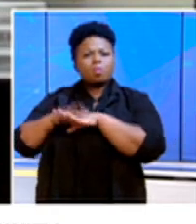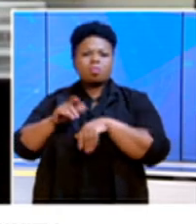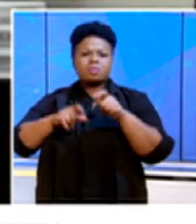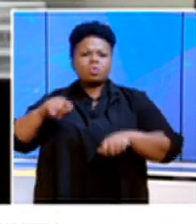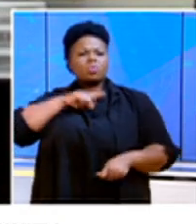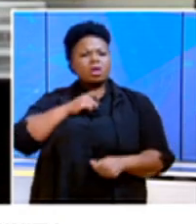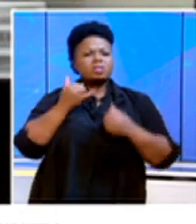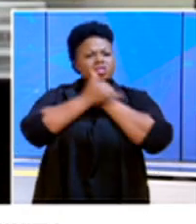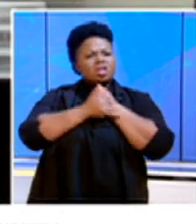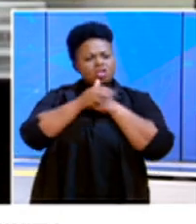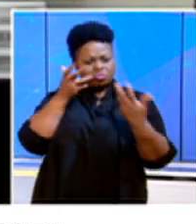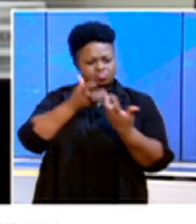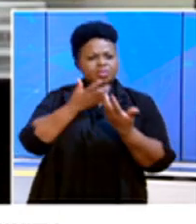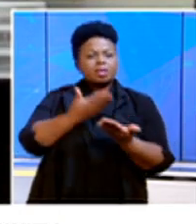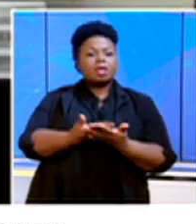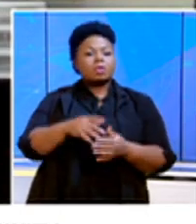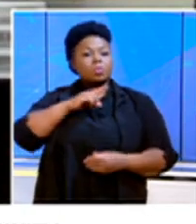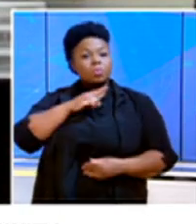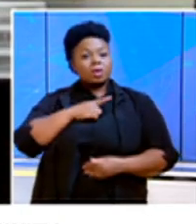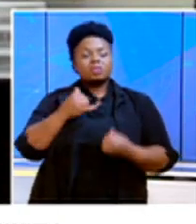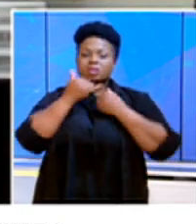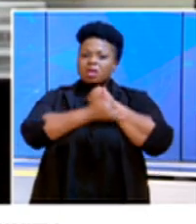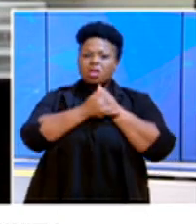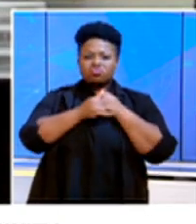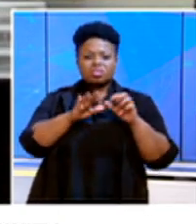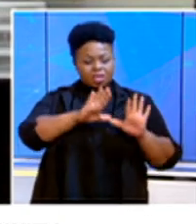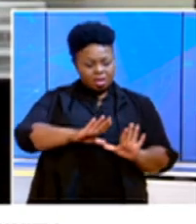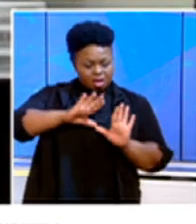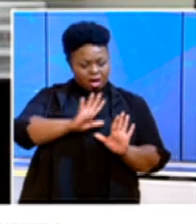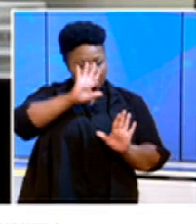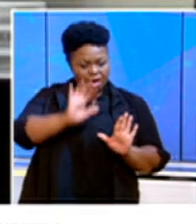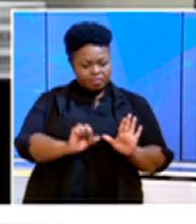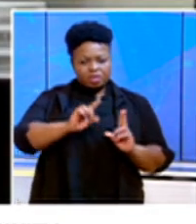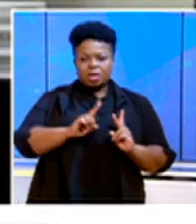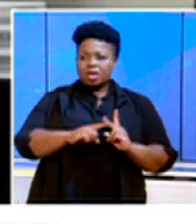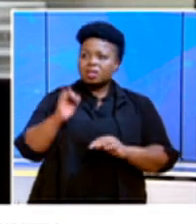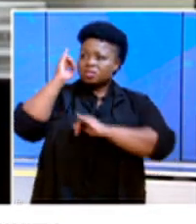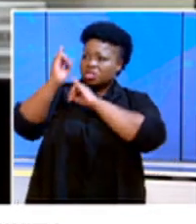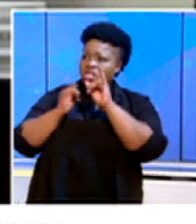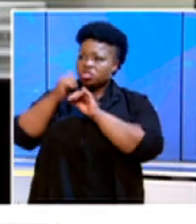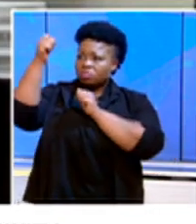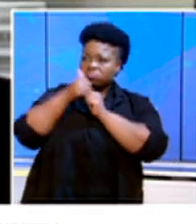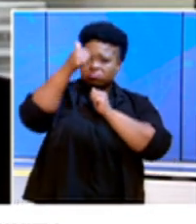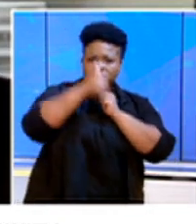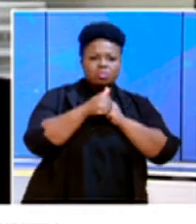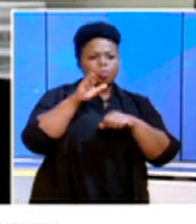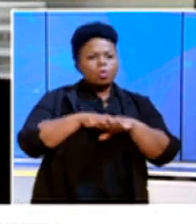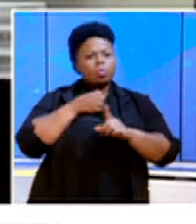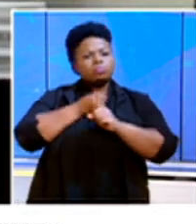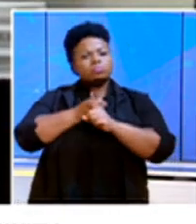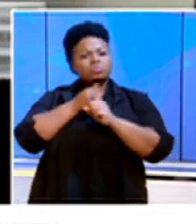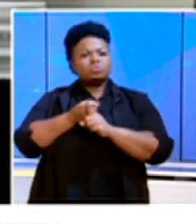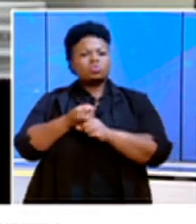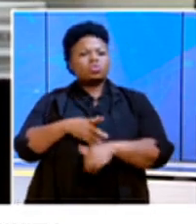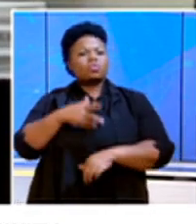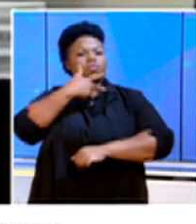to meet the country's needs. Working with other countries on our continent and in the developing world, South Africa should intensify its campaign